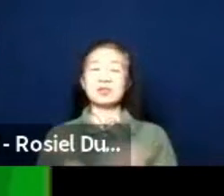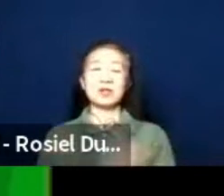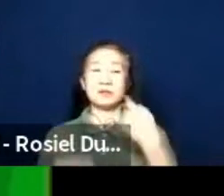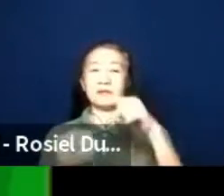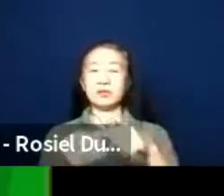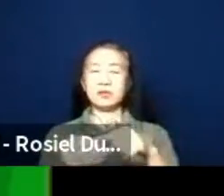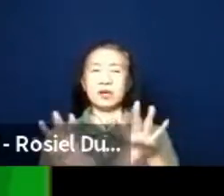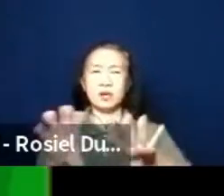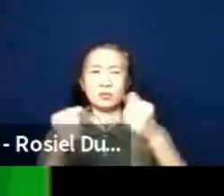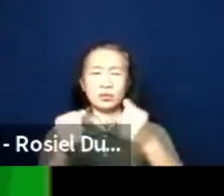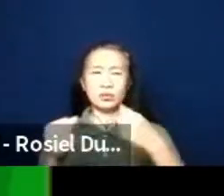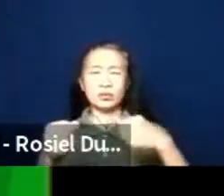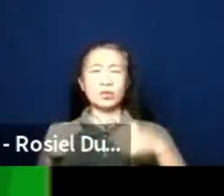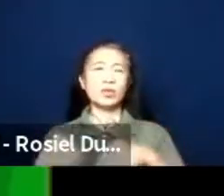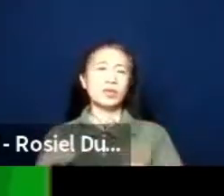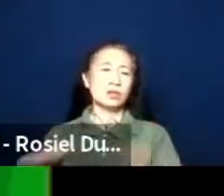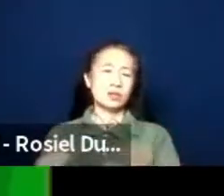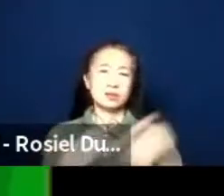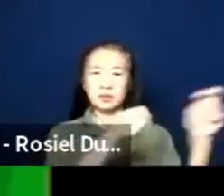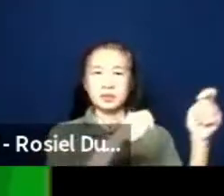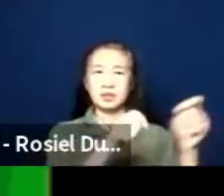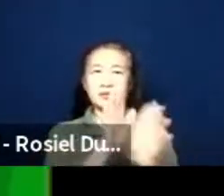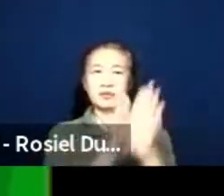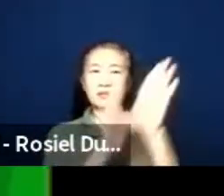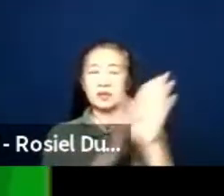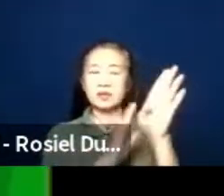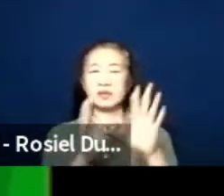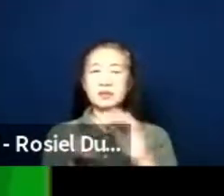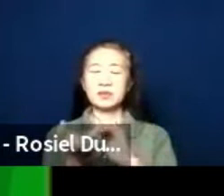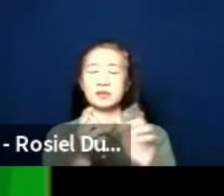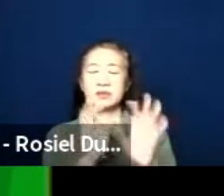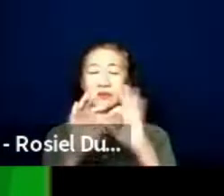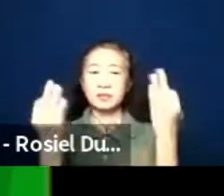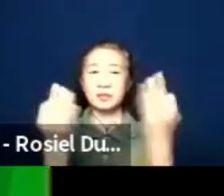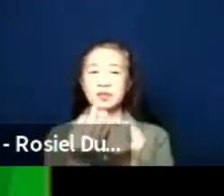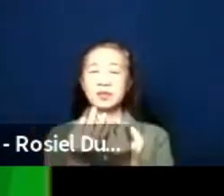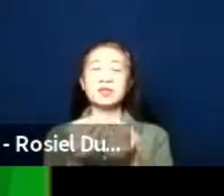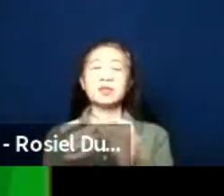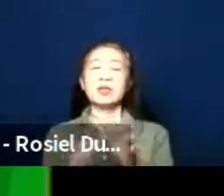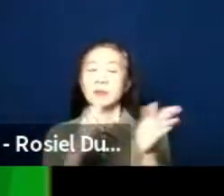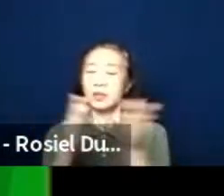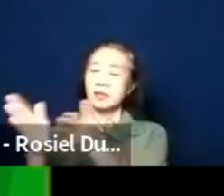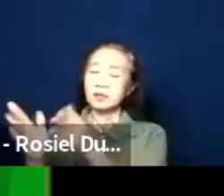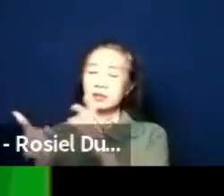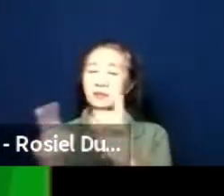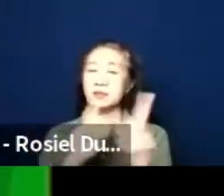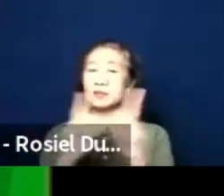safety. Develop and practice a family communication plan and discuss it with your family.